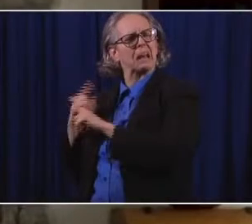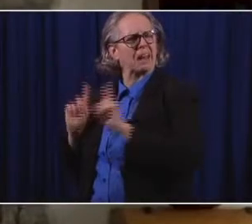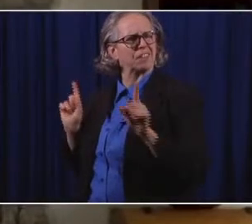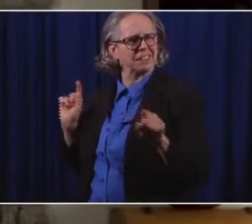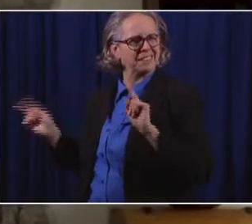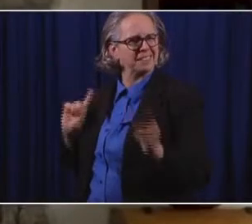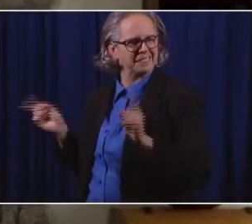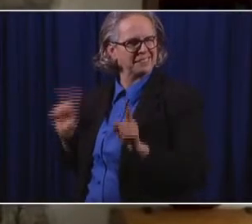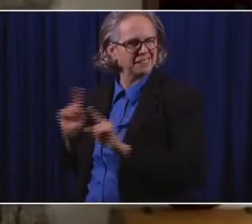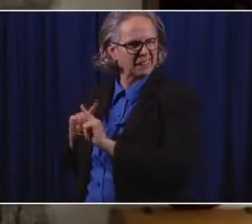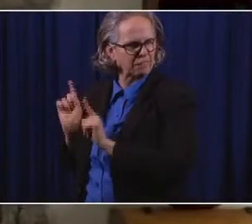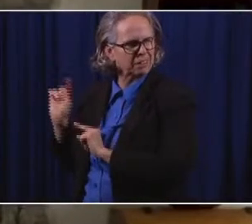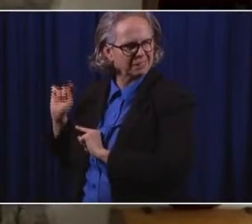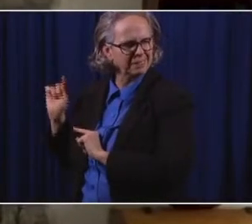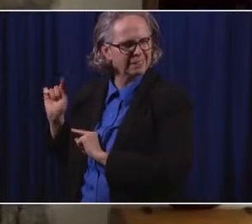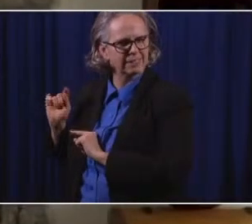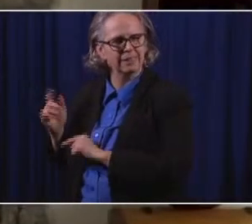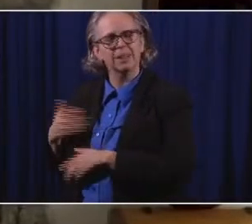the